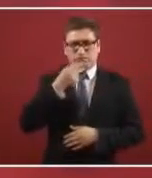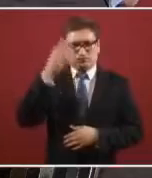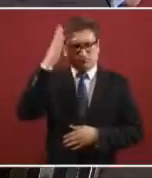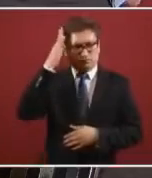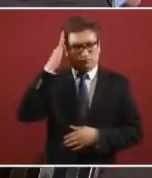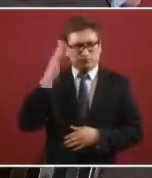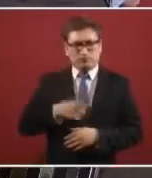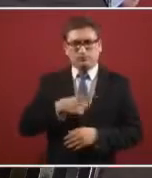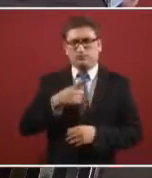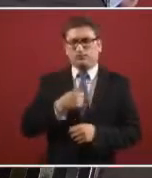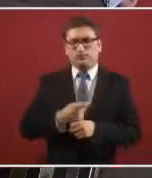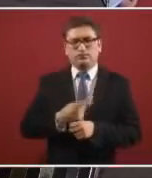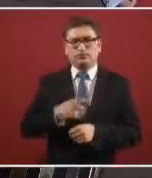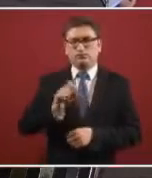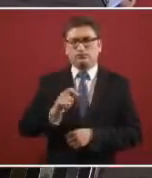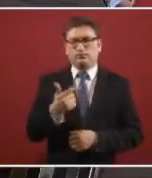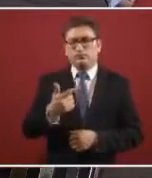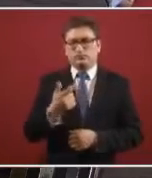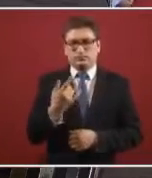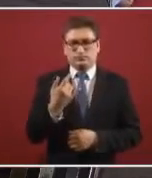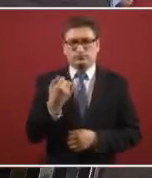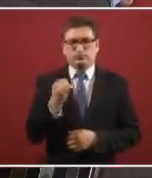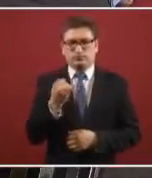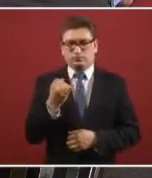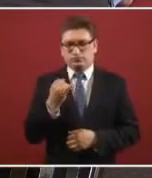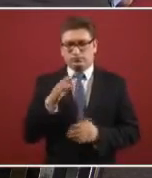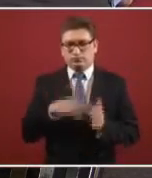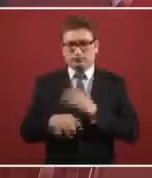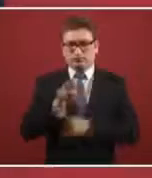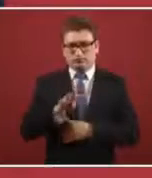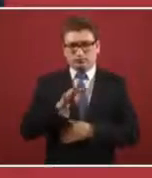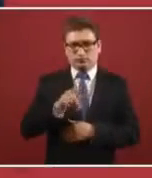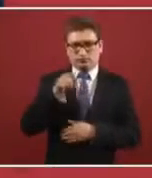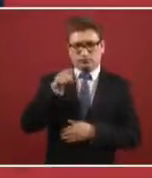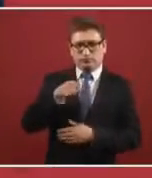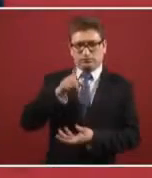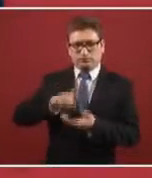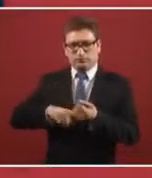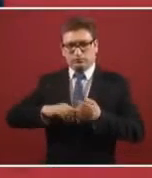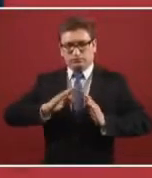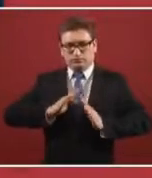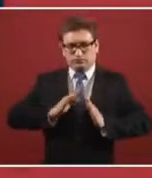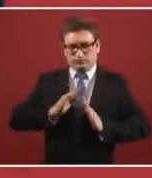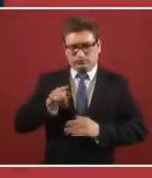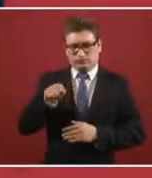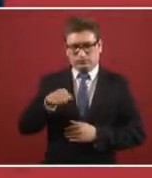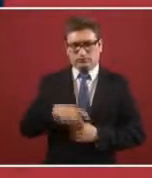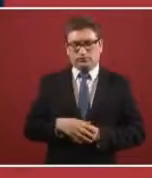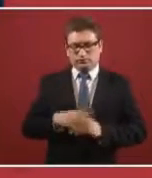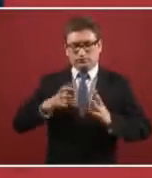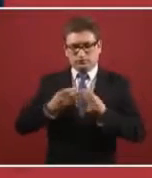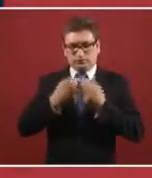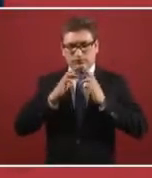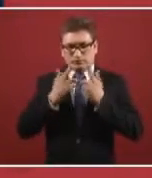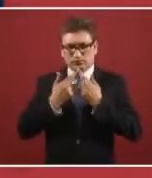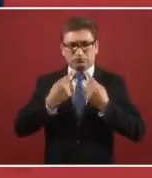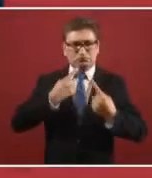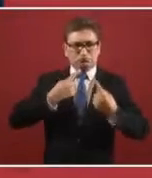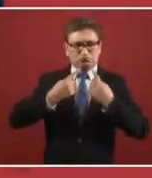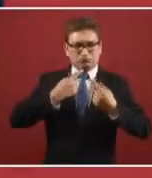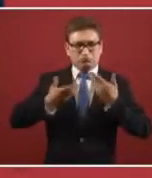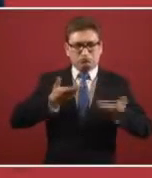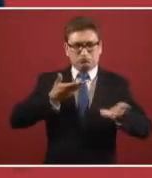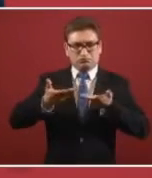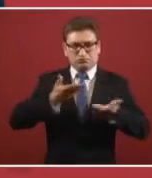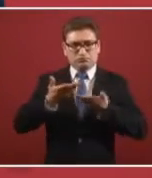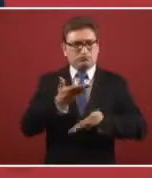el and 27 de the junio de 2019 27th en las propias instalaciones de la Secretaría de of Defensa Nacional, June, de un debate and they had abierto, an